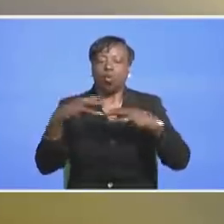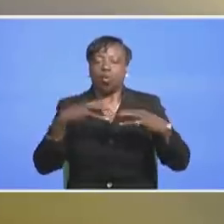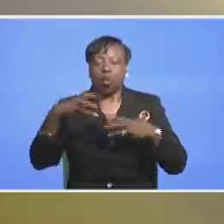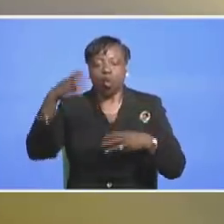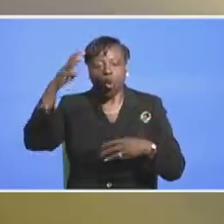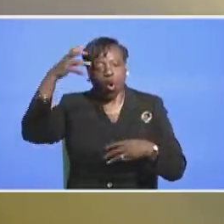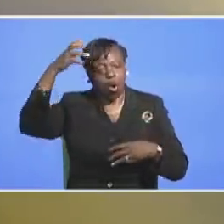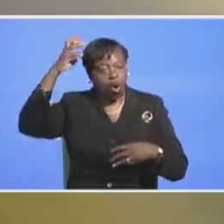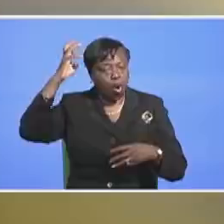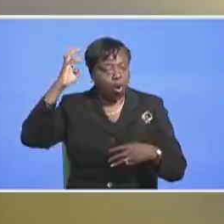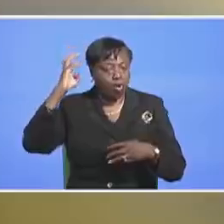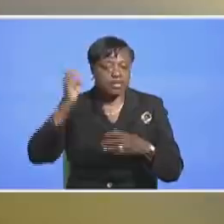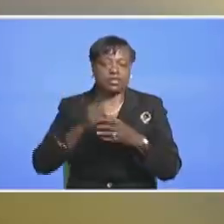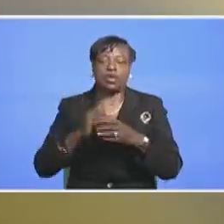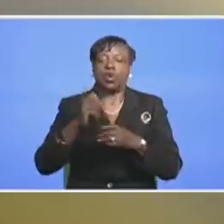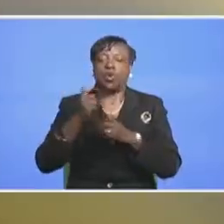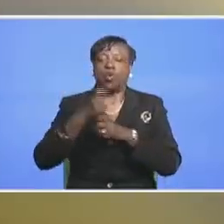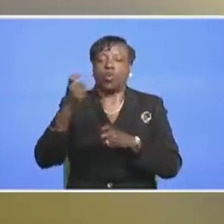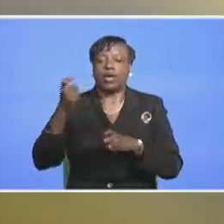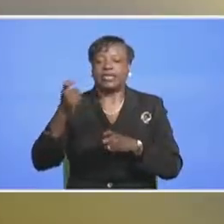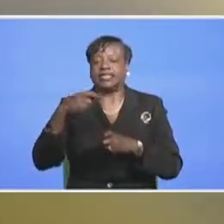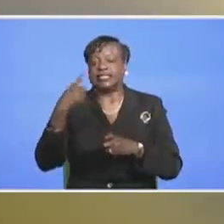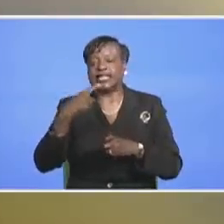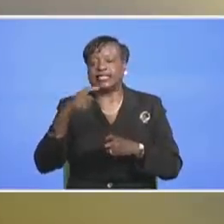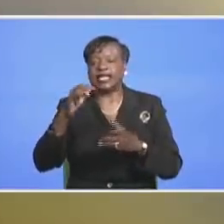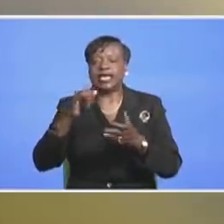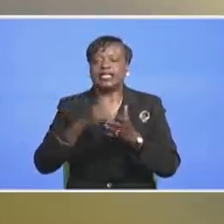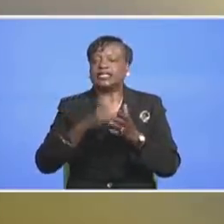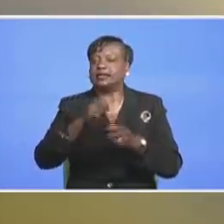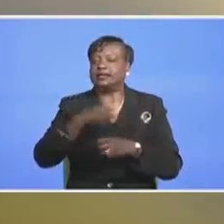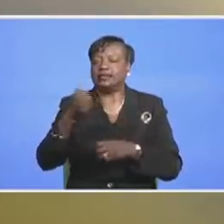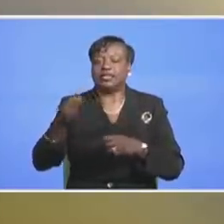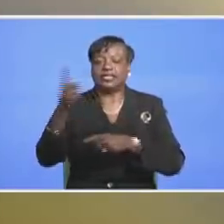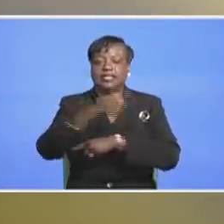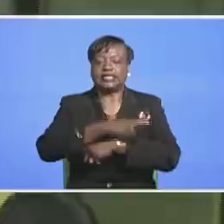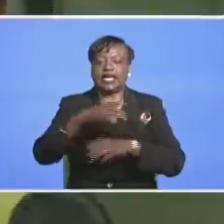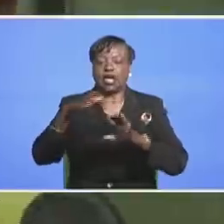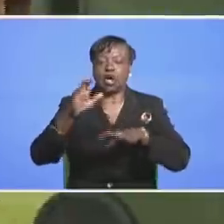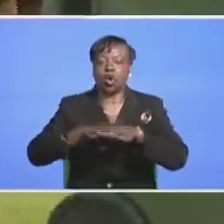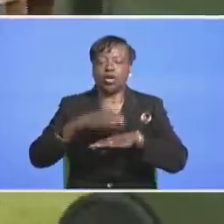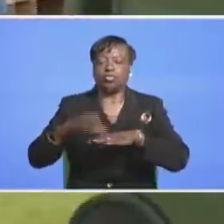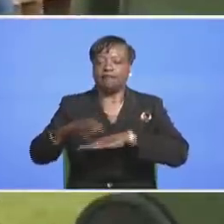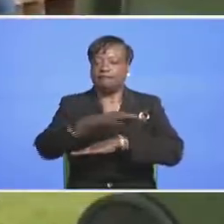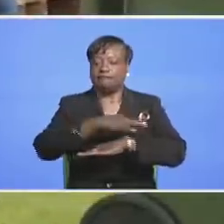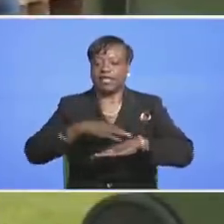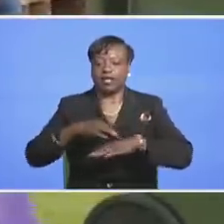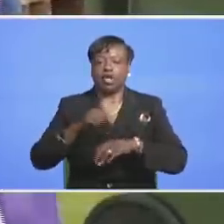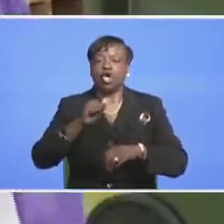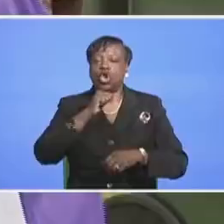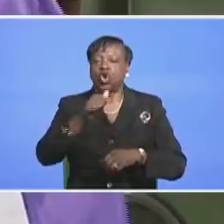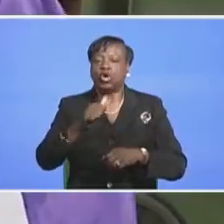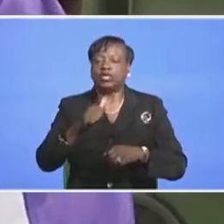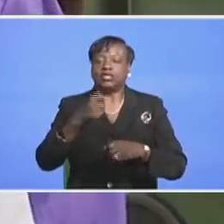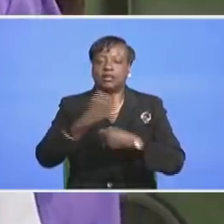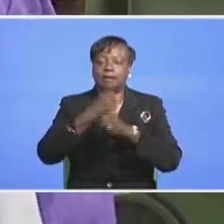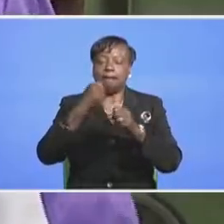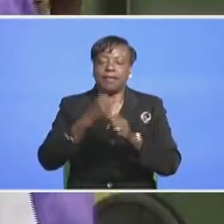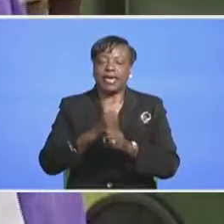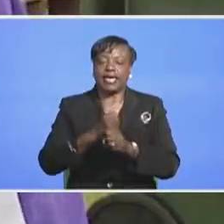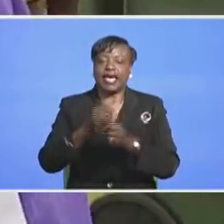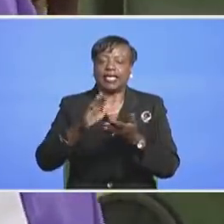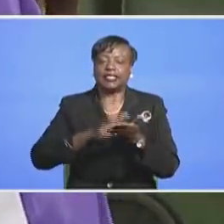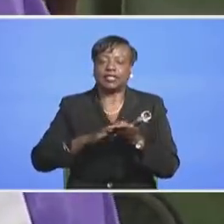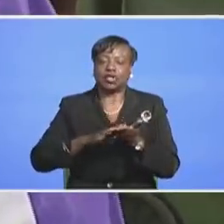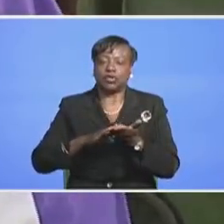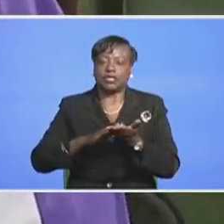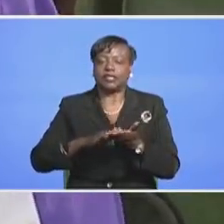shrugged off the wings, saying it was just another day on the field. Not to make any excuses, we was missing a couple of key defenders, but all in